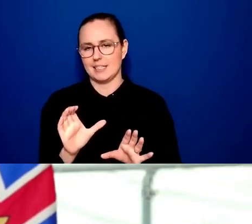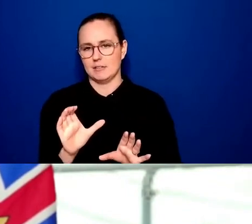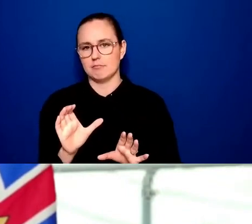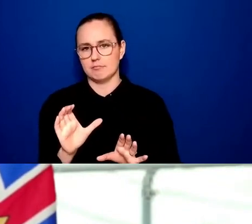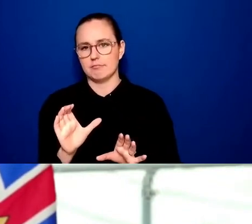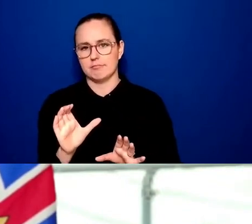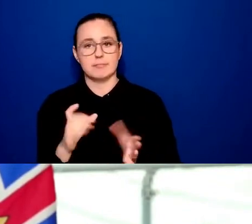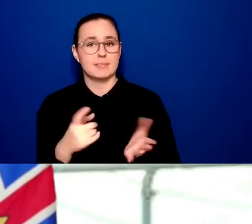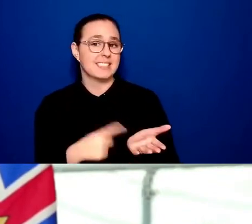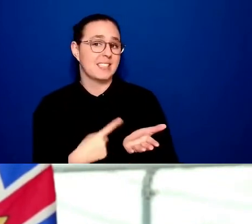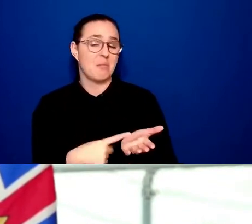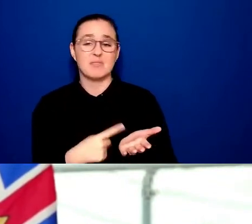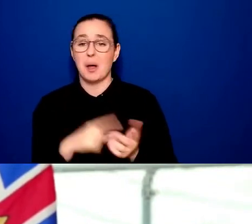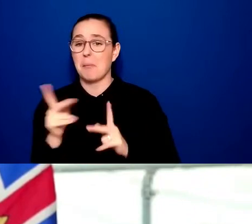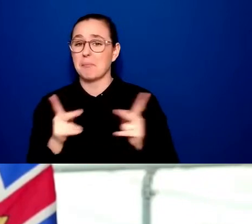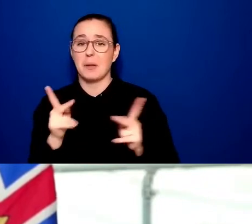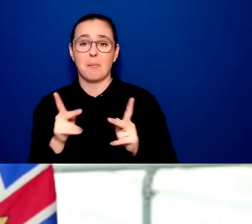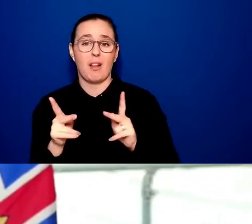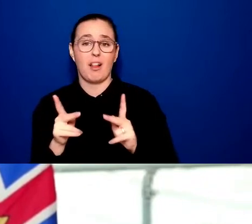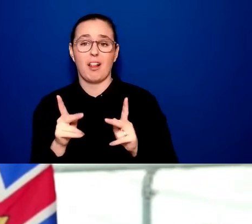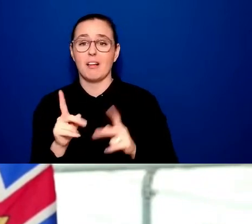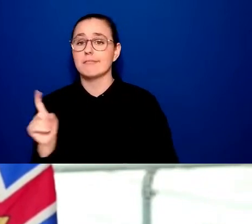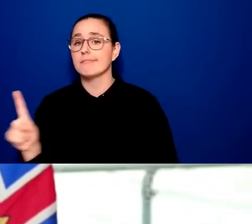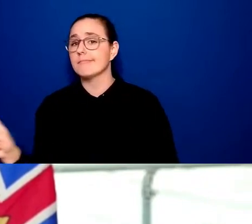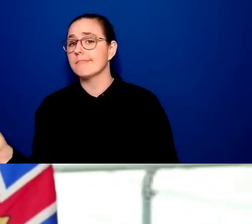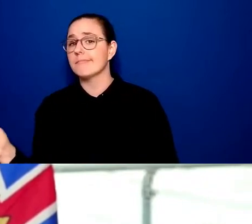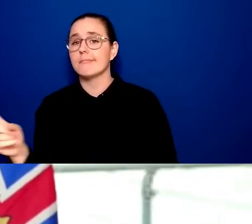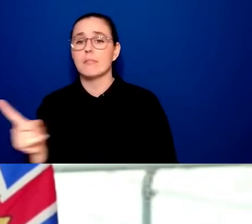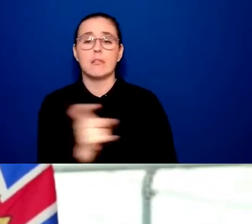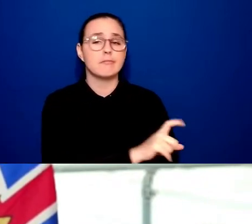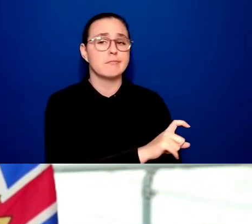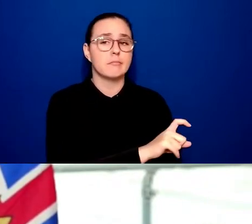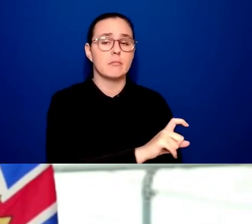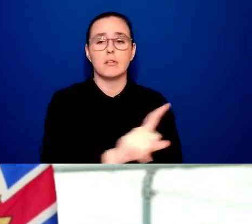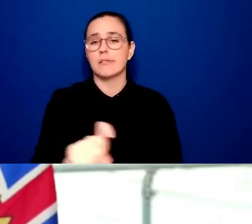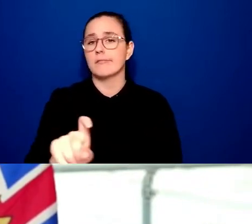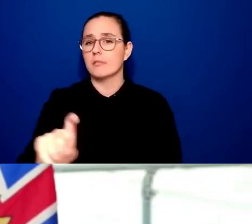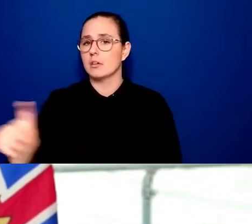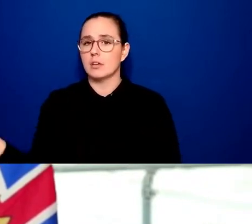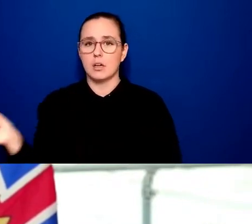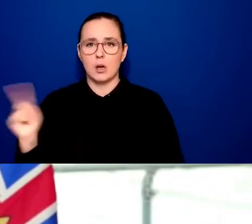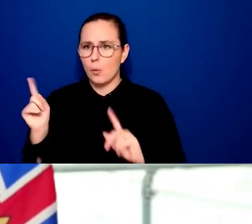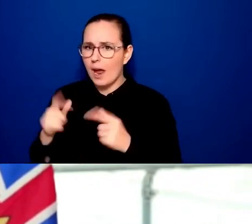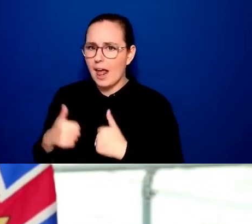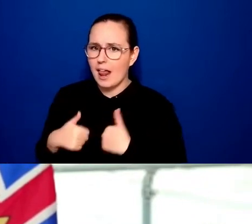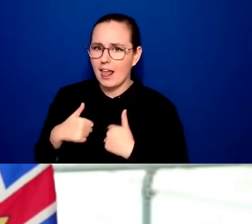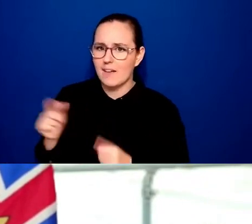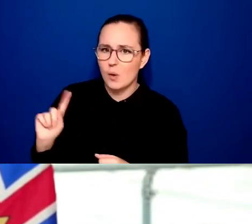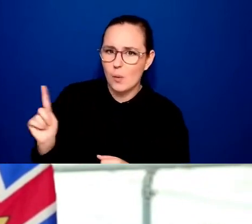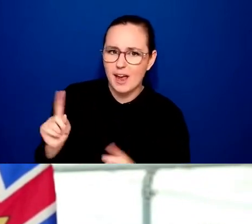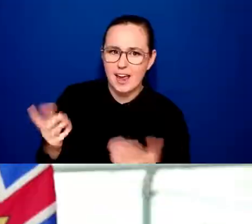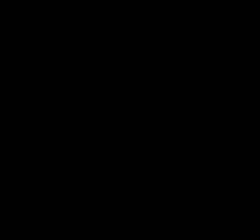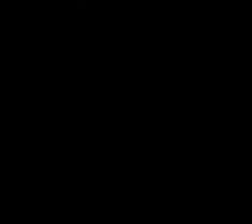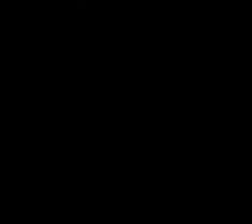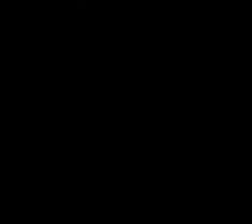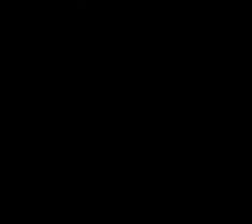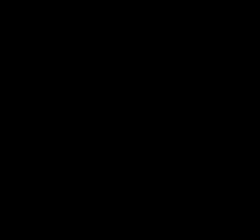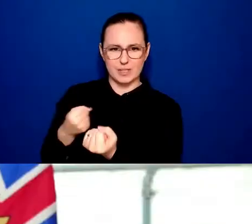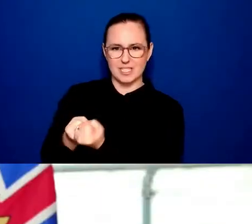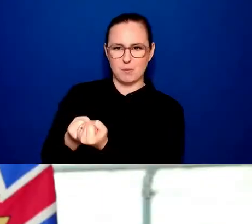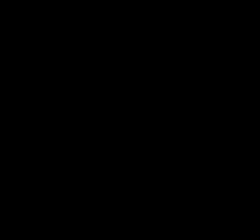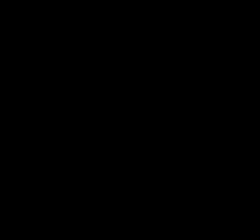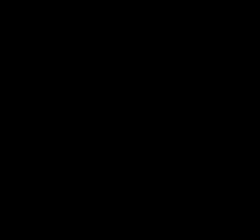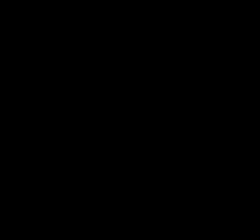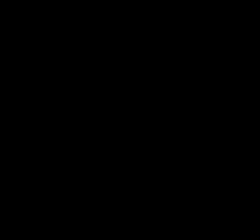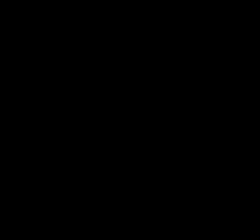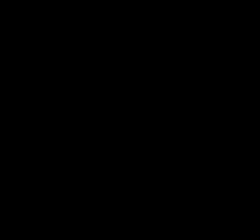in those communities, and it's trying to support people both in the housing side, making sure they have the food and the